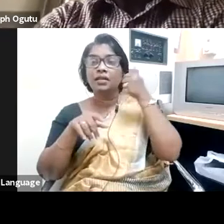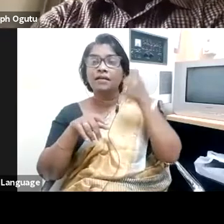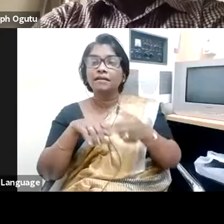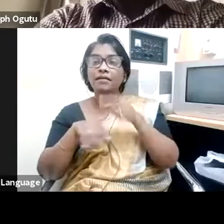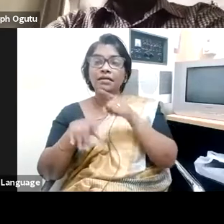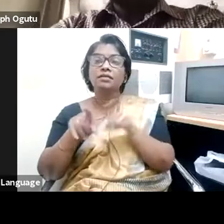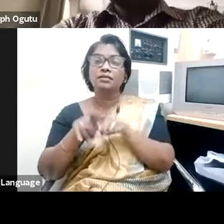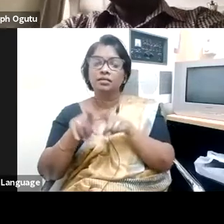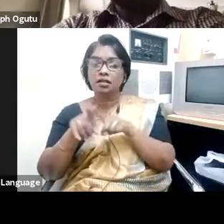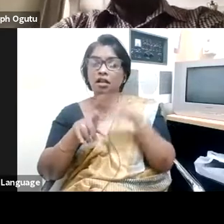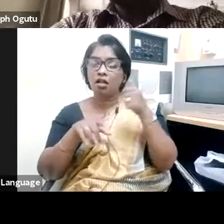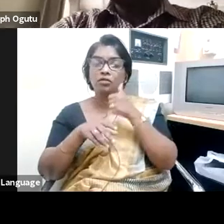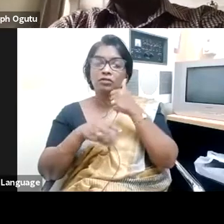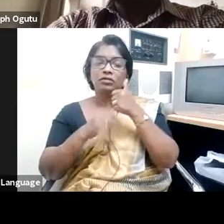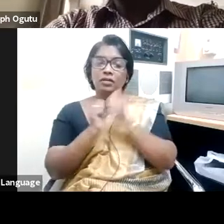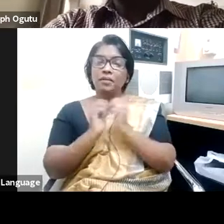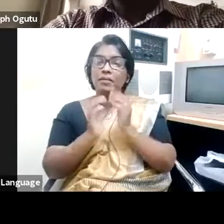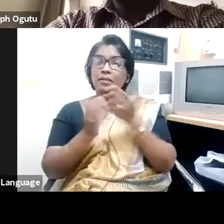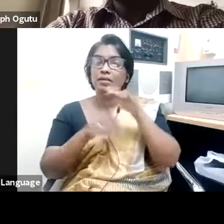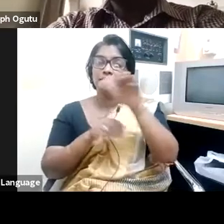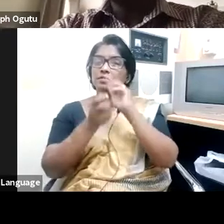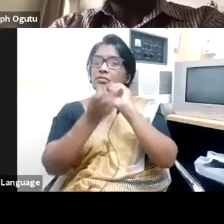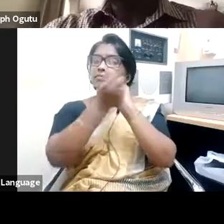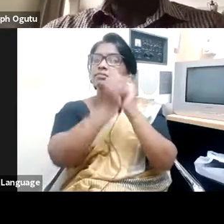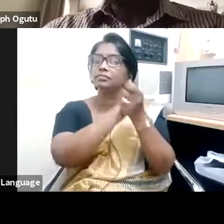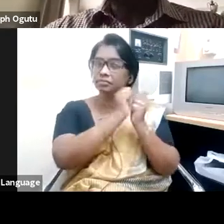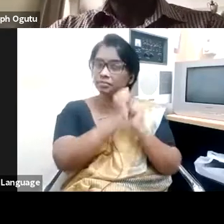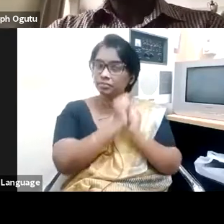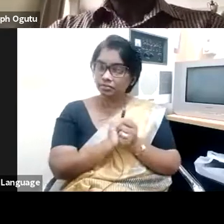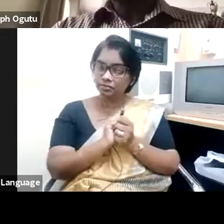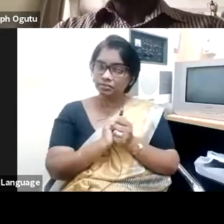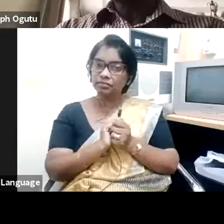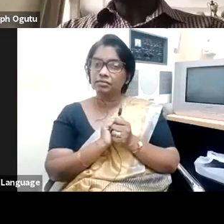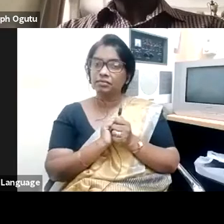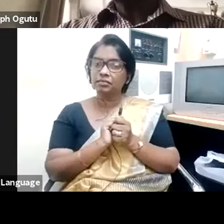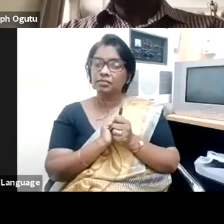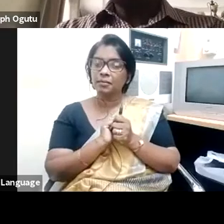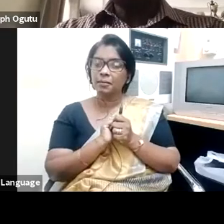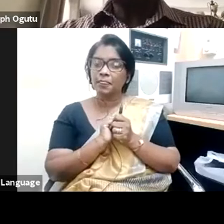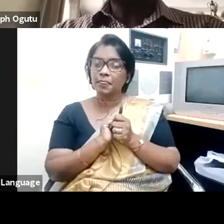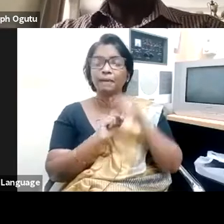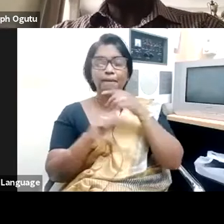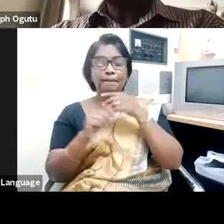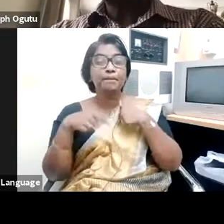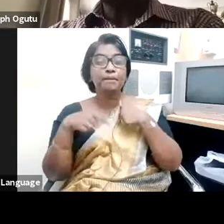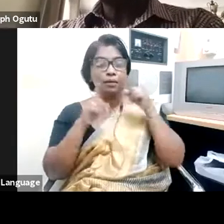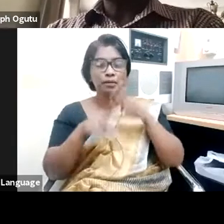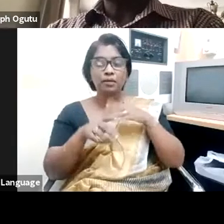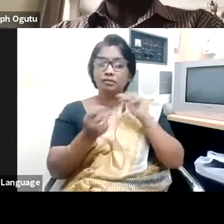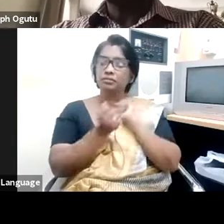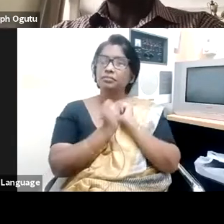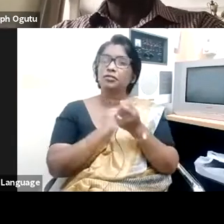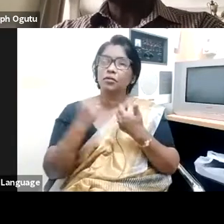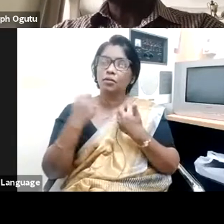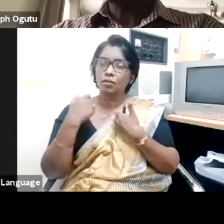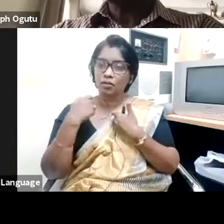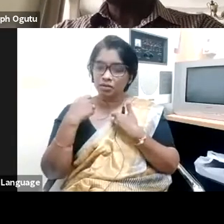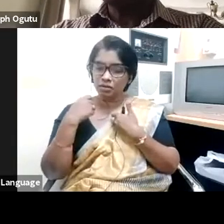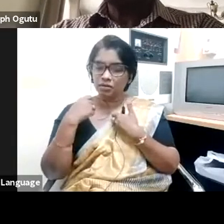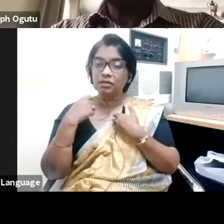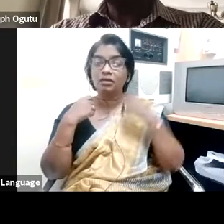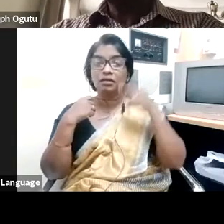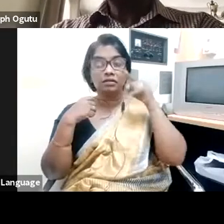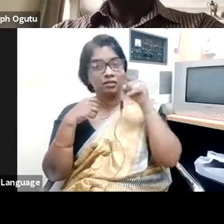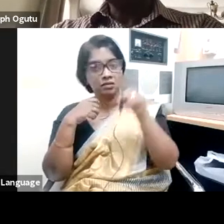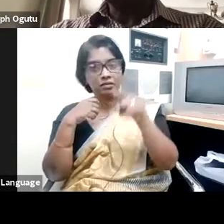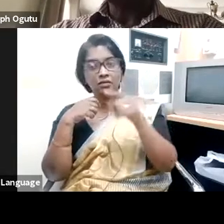changing. We are, in leaps and bounds. And therefore, if you are to remain relevant in whatever sector you are